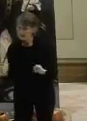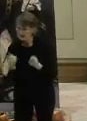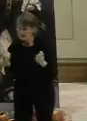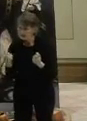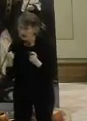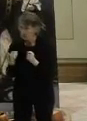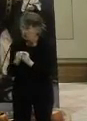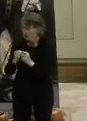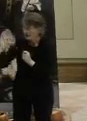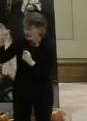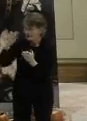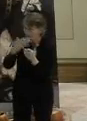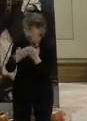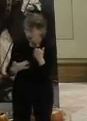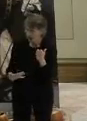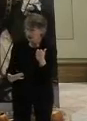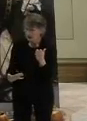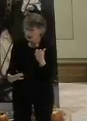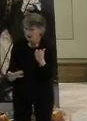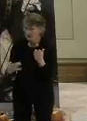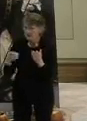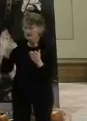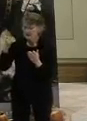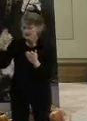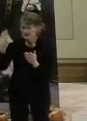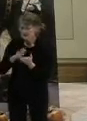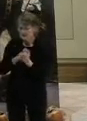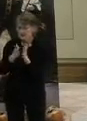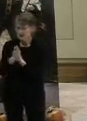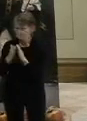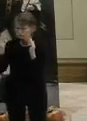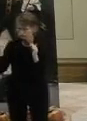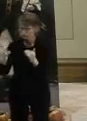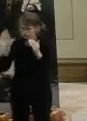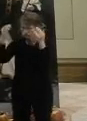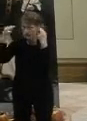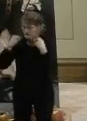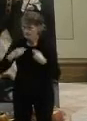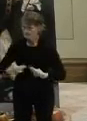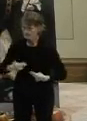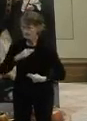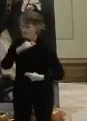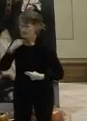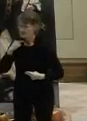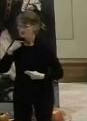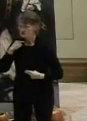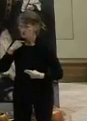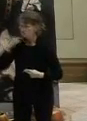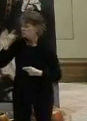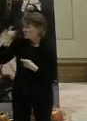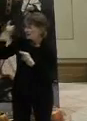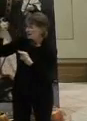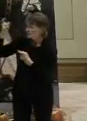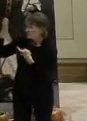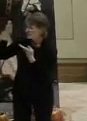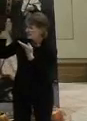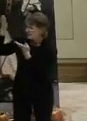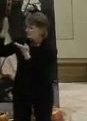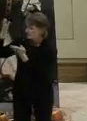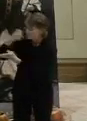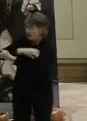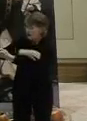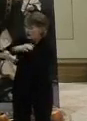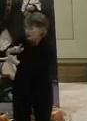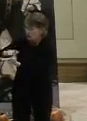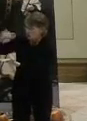has made us into a kingdom, priests for his God and Father, to him be glory and power forever and